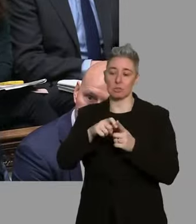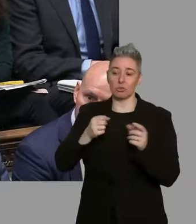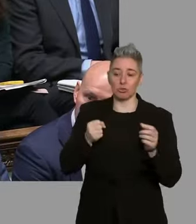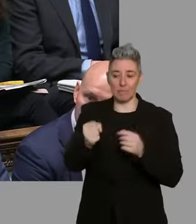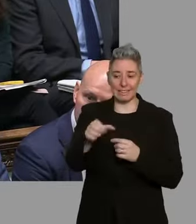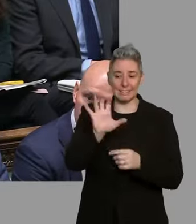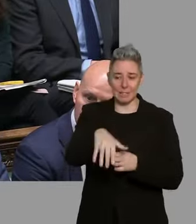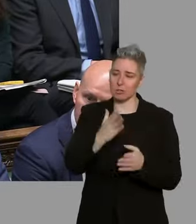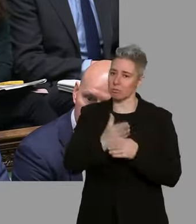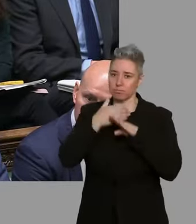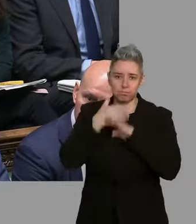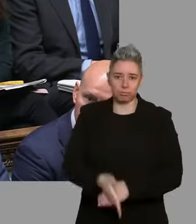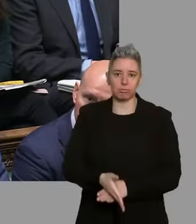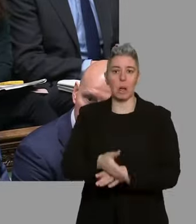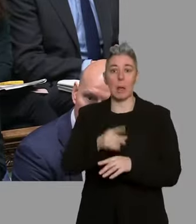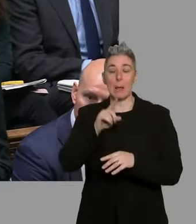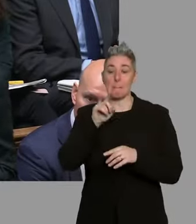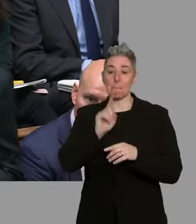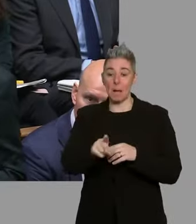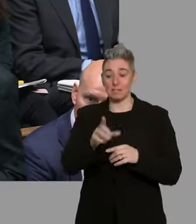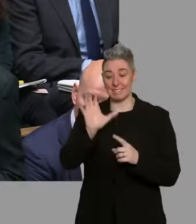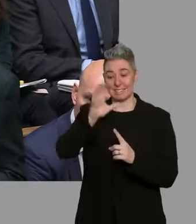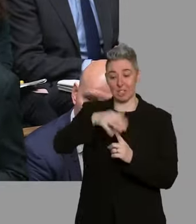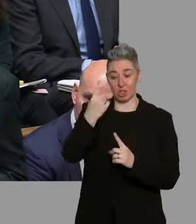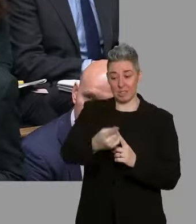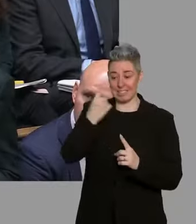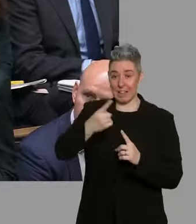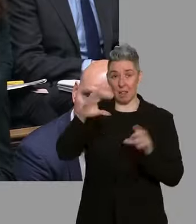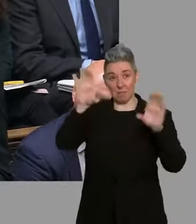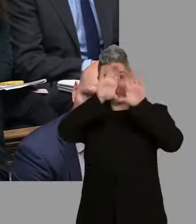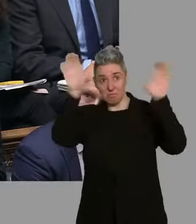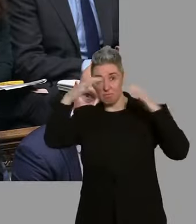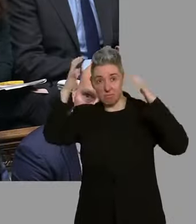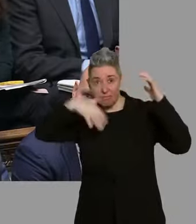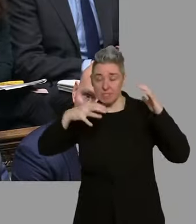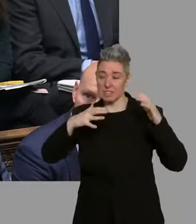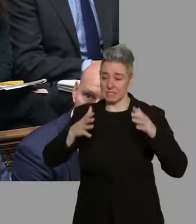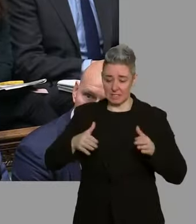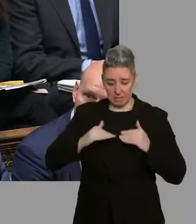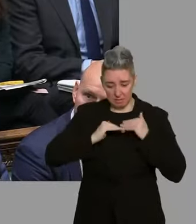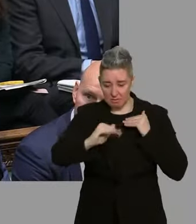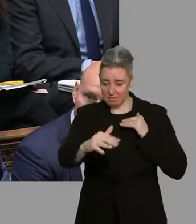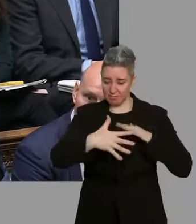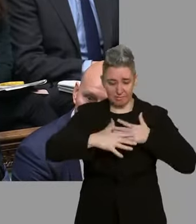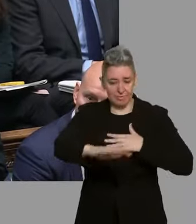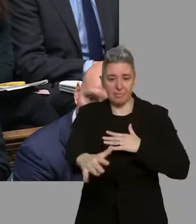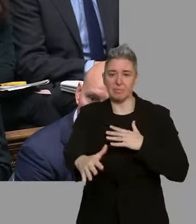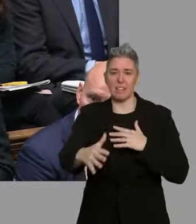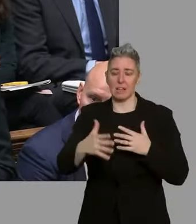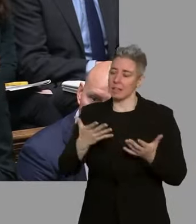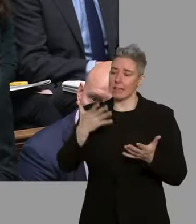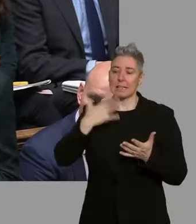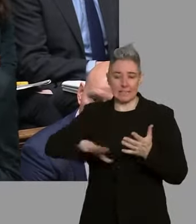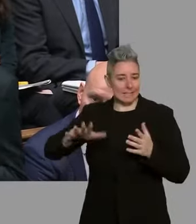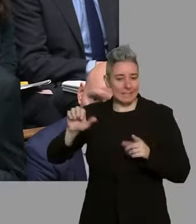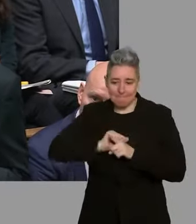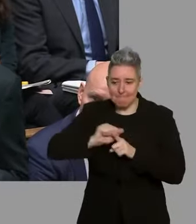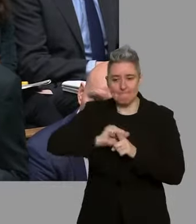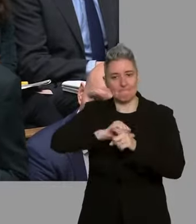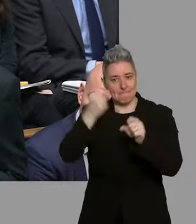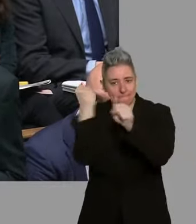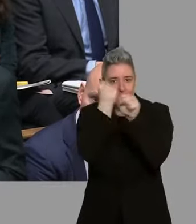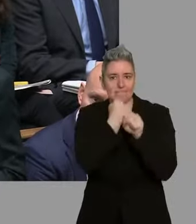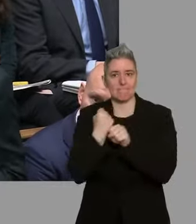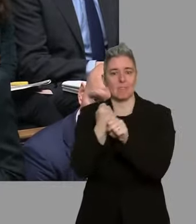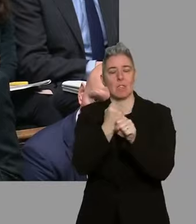major upgrades to give Maidenhead commuters what they deserve. So does the Prime Minister understand how Maidenhead residents face at the station, and will he commit